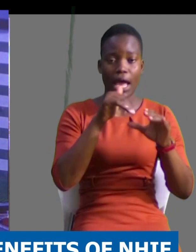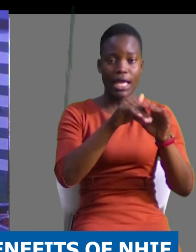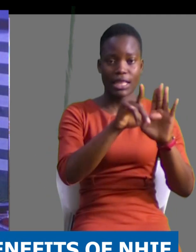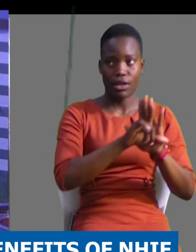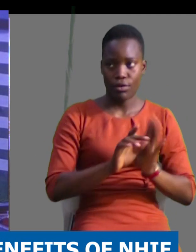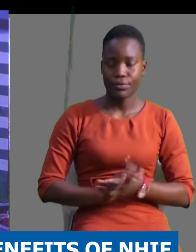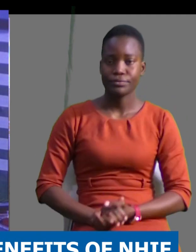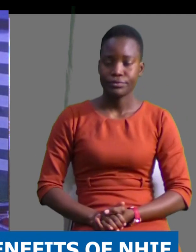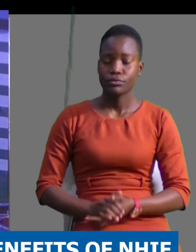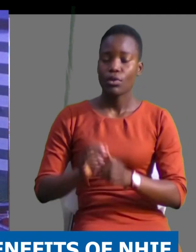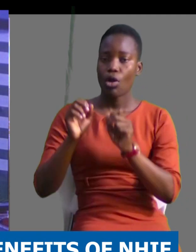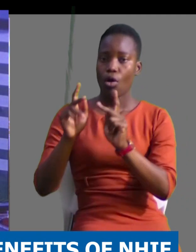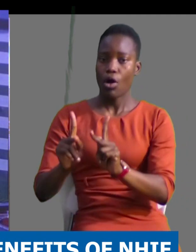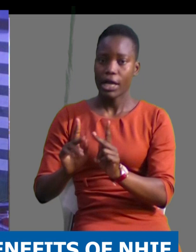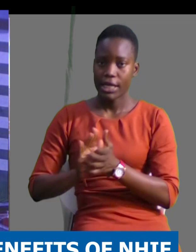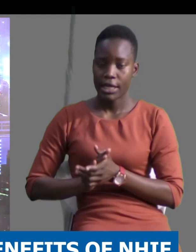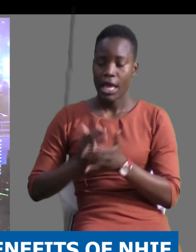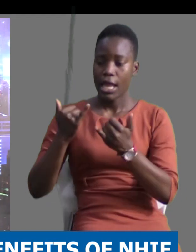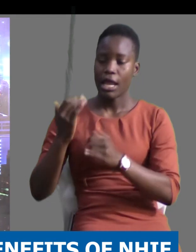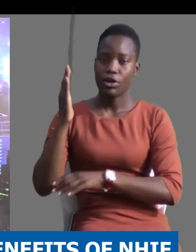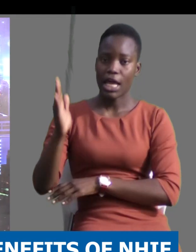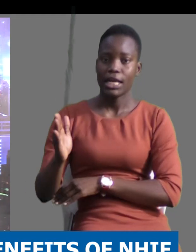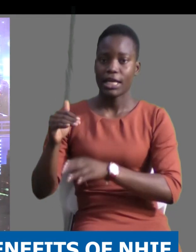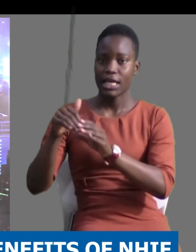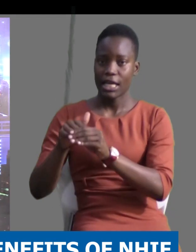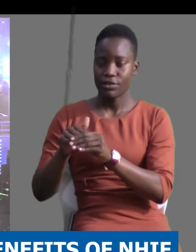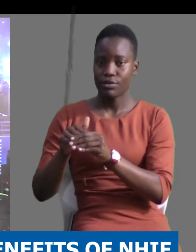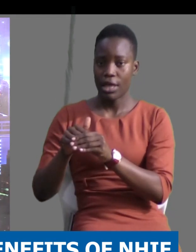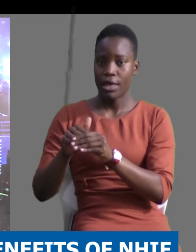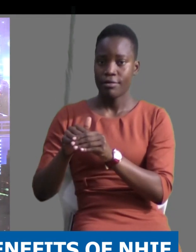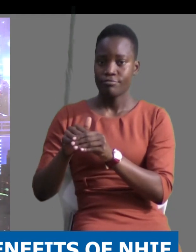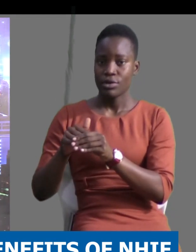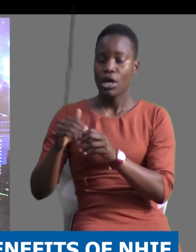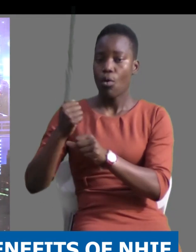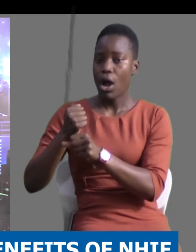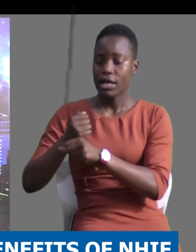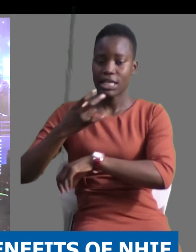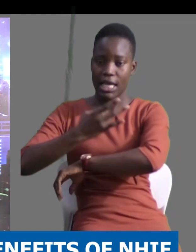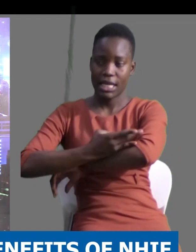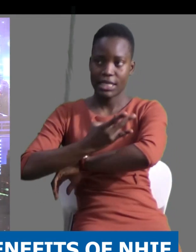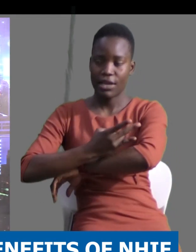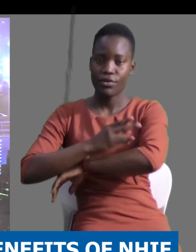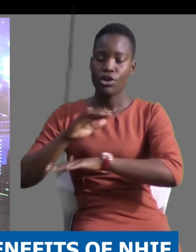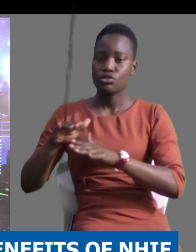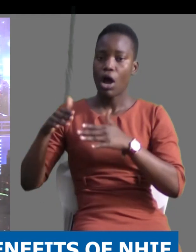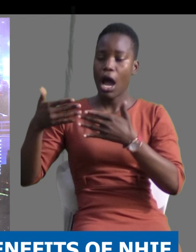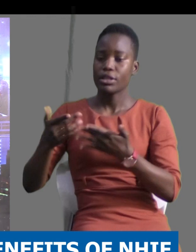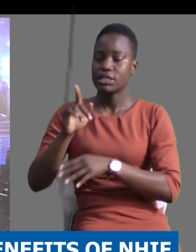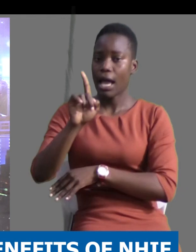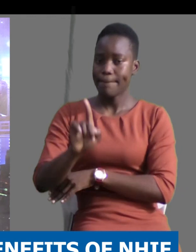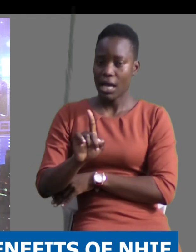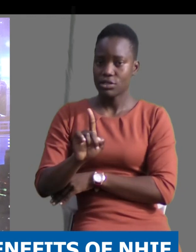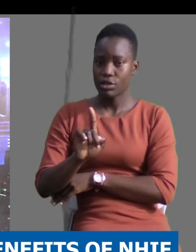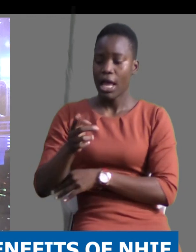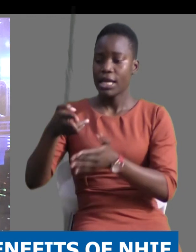within the law. Yeah. Yes. All right. And now going straight into the mechanics of NHIF, how